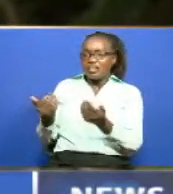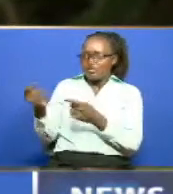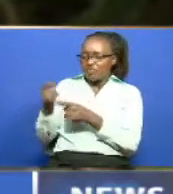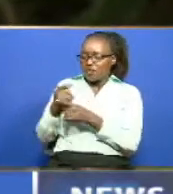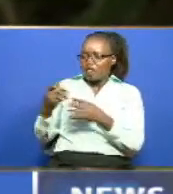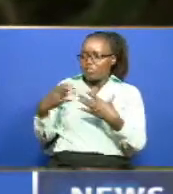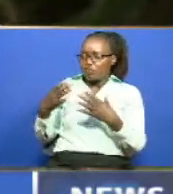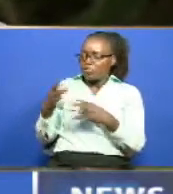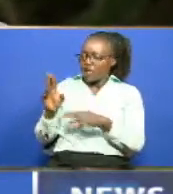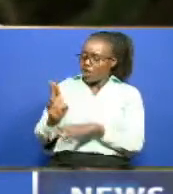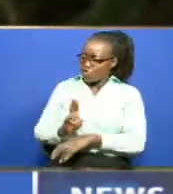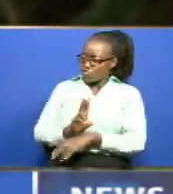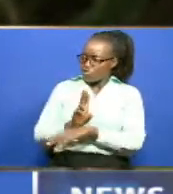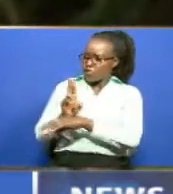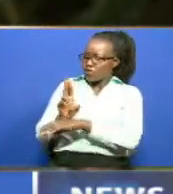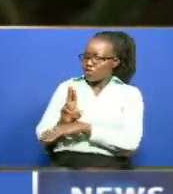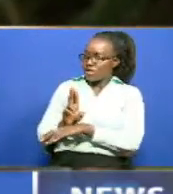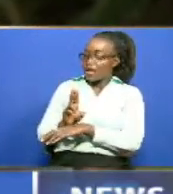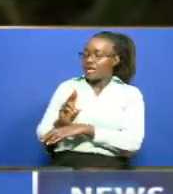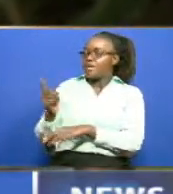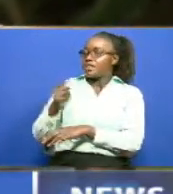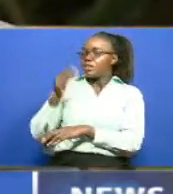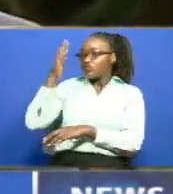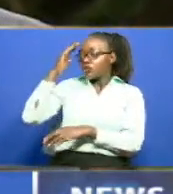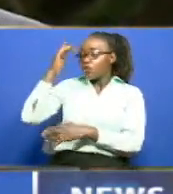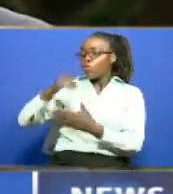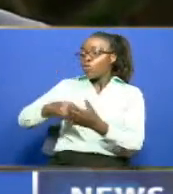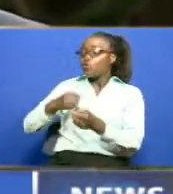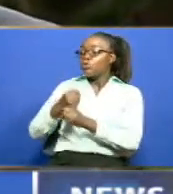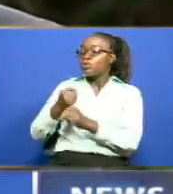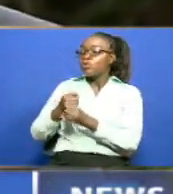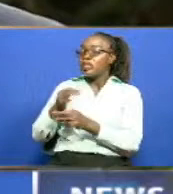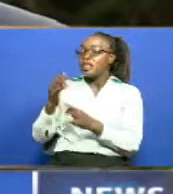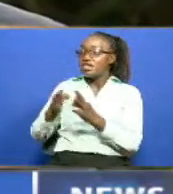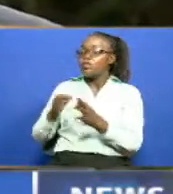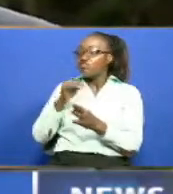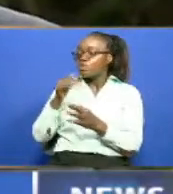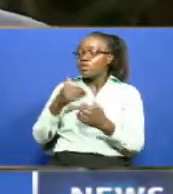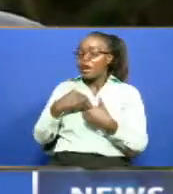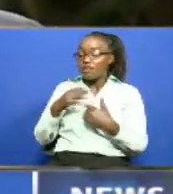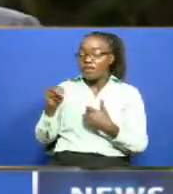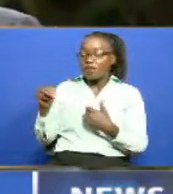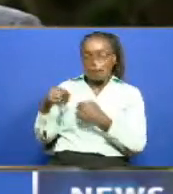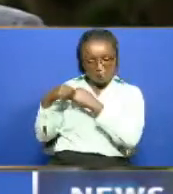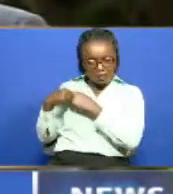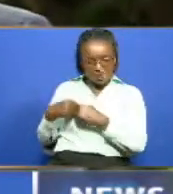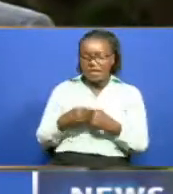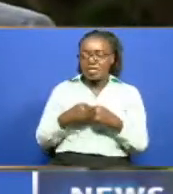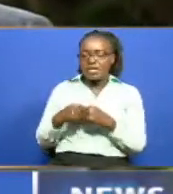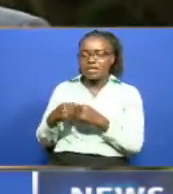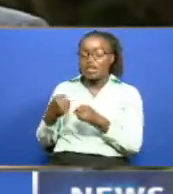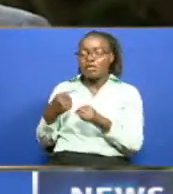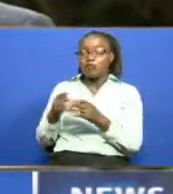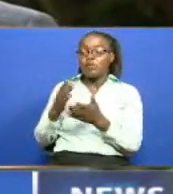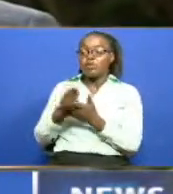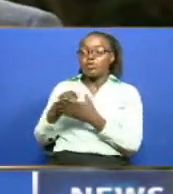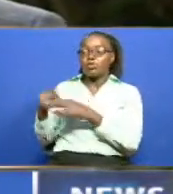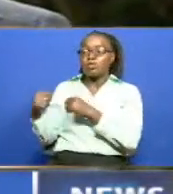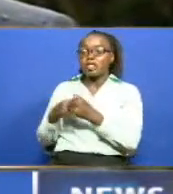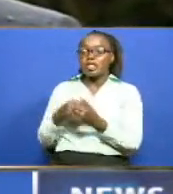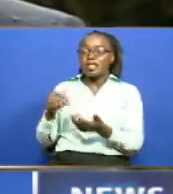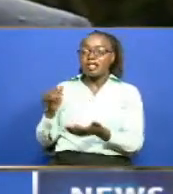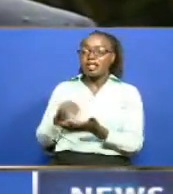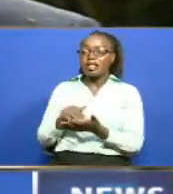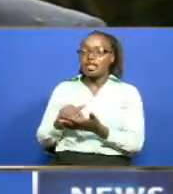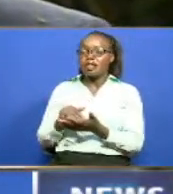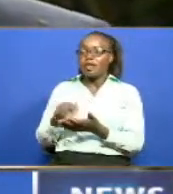to use that equipment. They are the ones who know what to do with it. If you don't have them, there is a challenge. But of course the challenge again is we can't